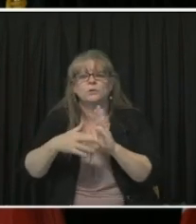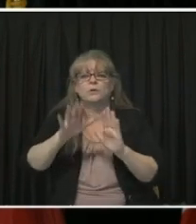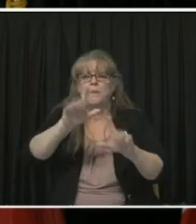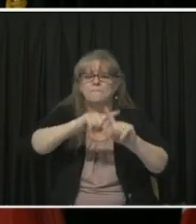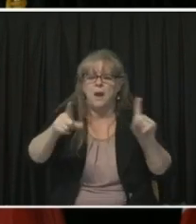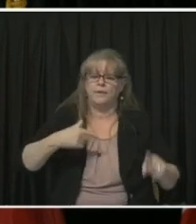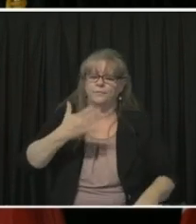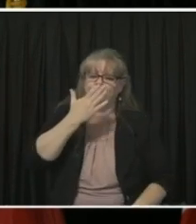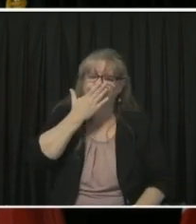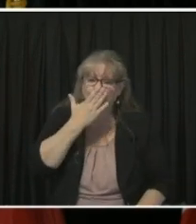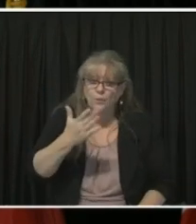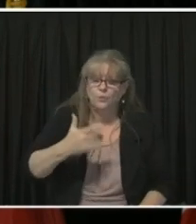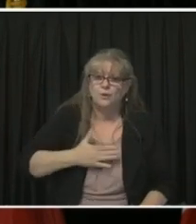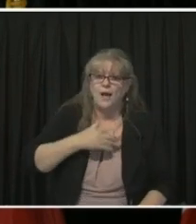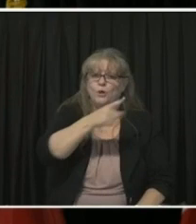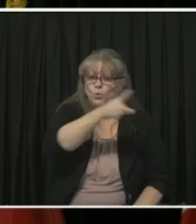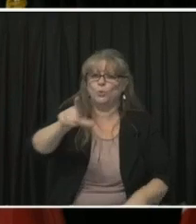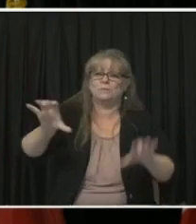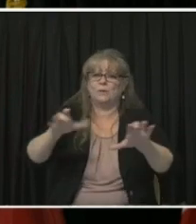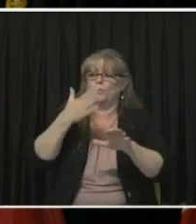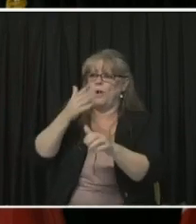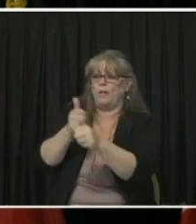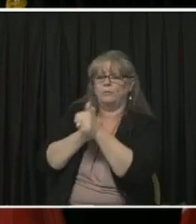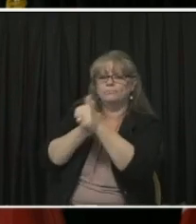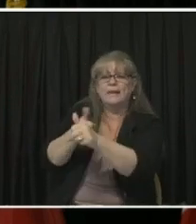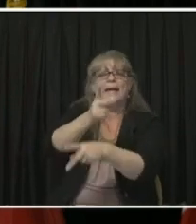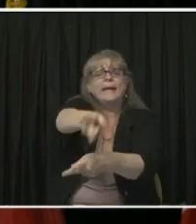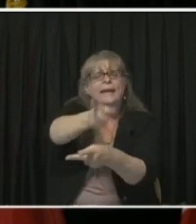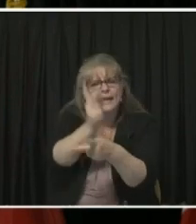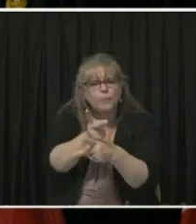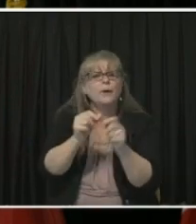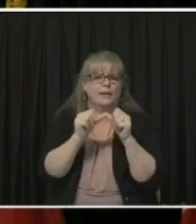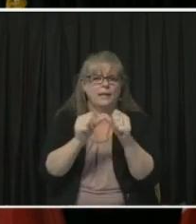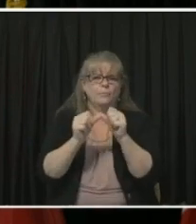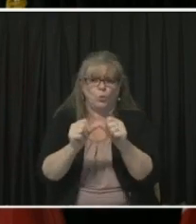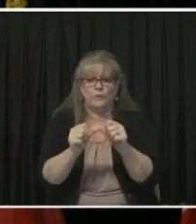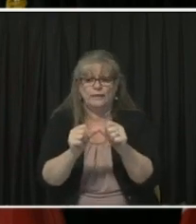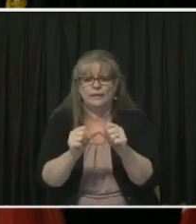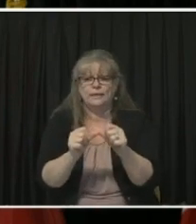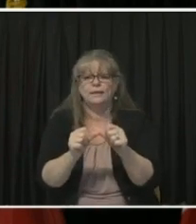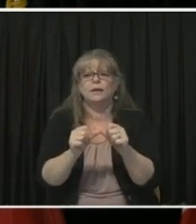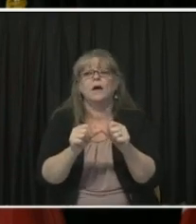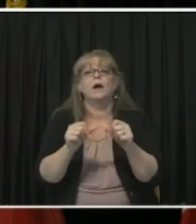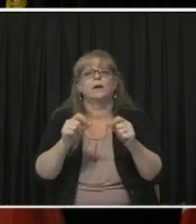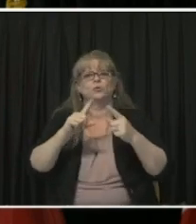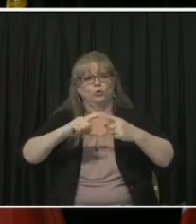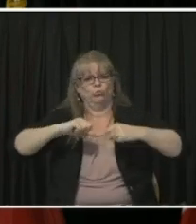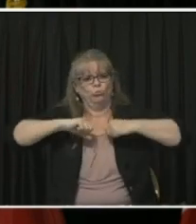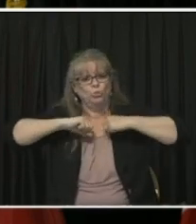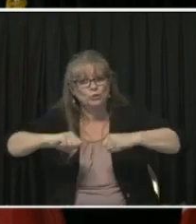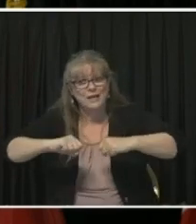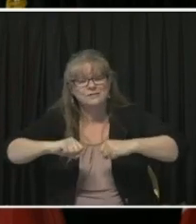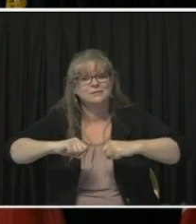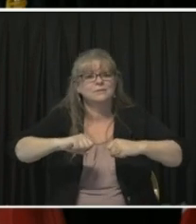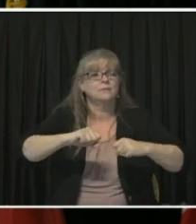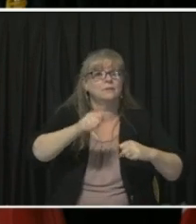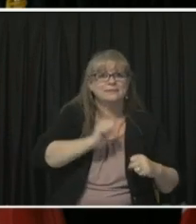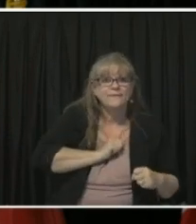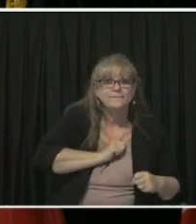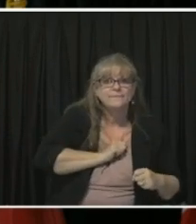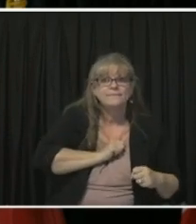keep managing the crisis responsibly for the sake of ourselves, our medical professionals, including our nurses like Laura, and our great